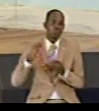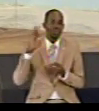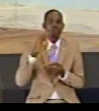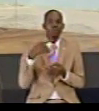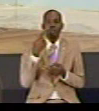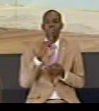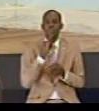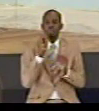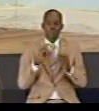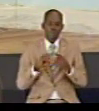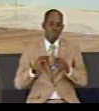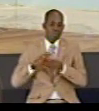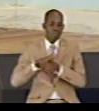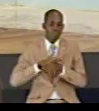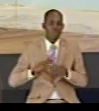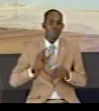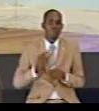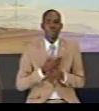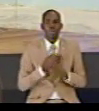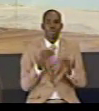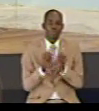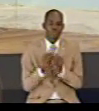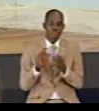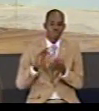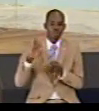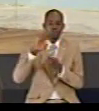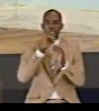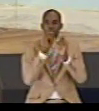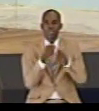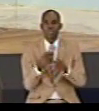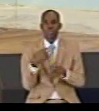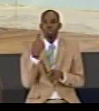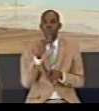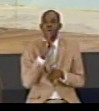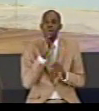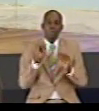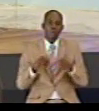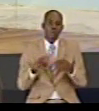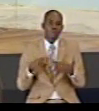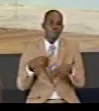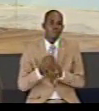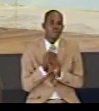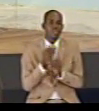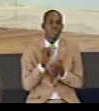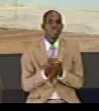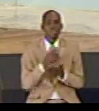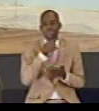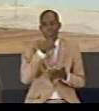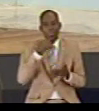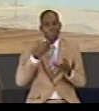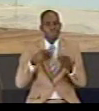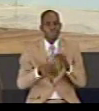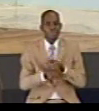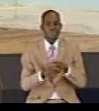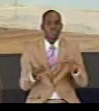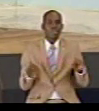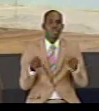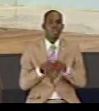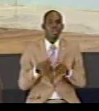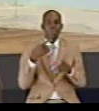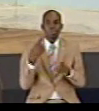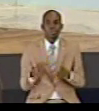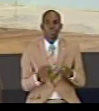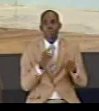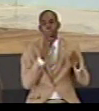spiritual gifts, who is able to make the dry land like a stream of water,